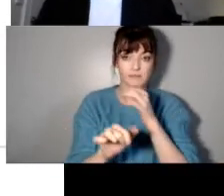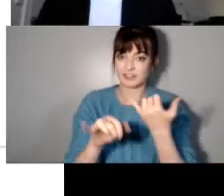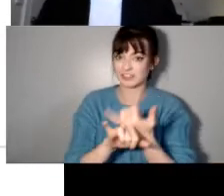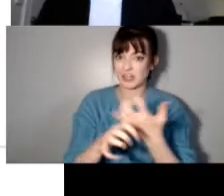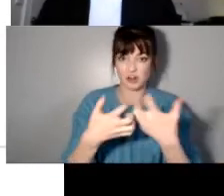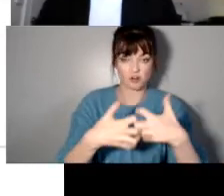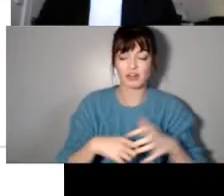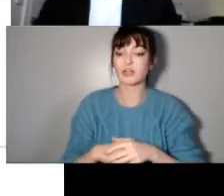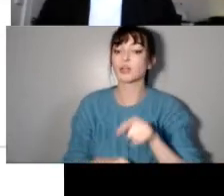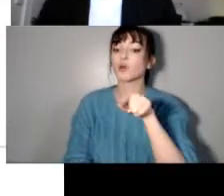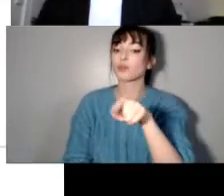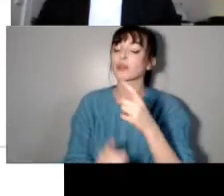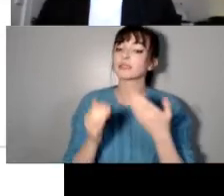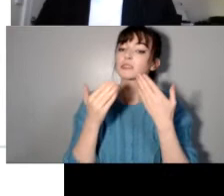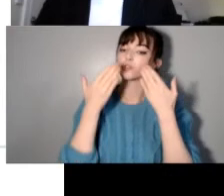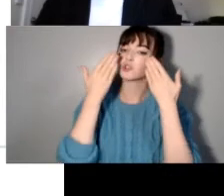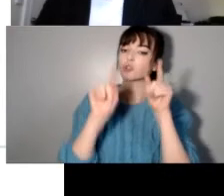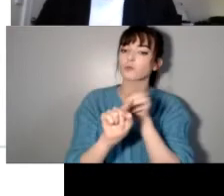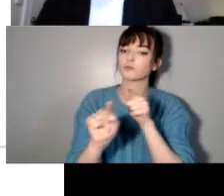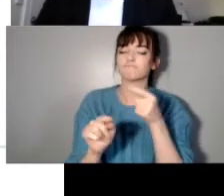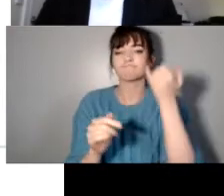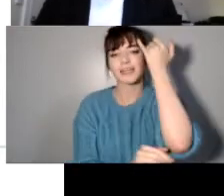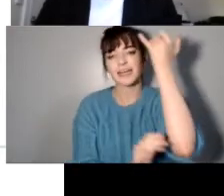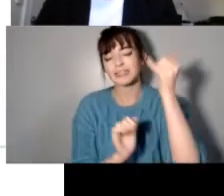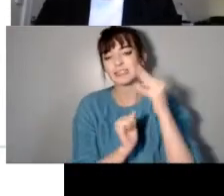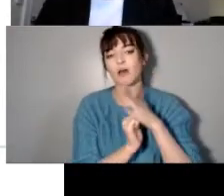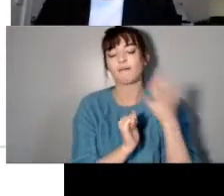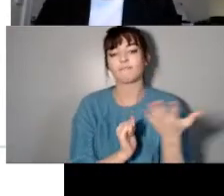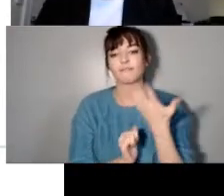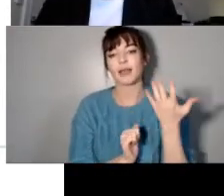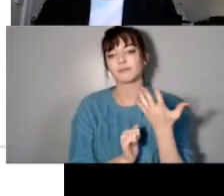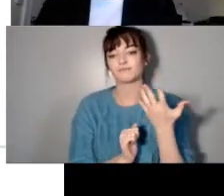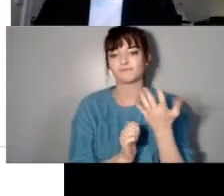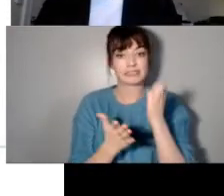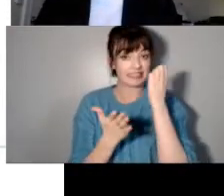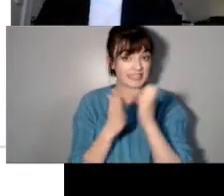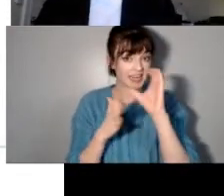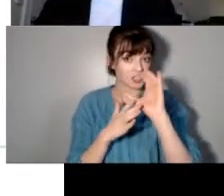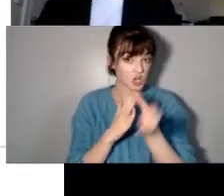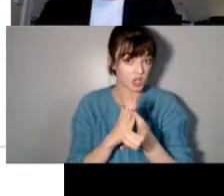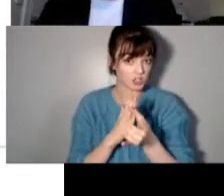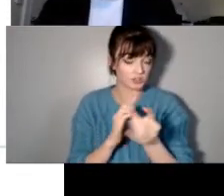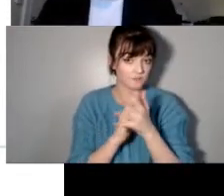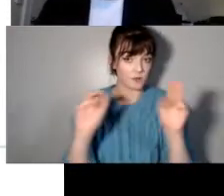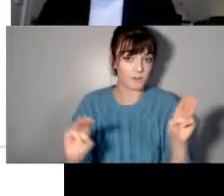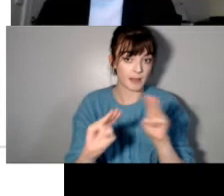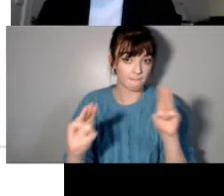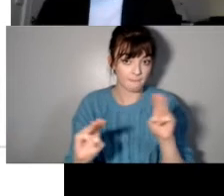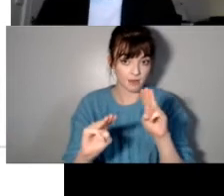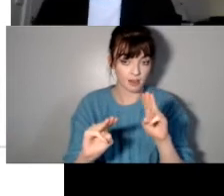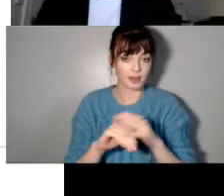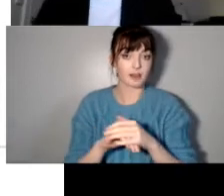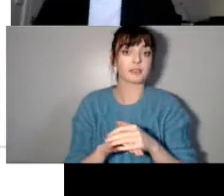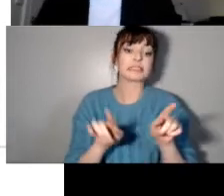what this gives us is an indication of the precise cost uplift for individuals while taking account of their support